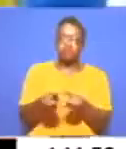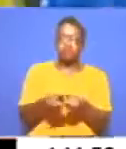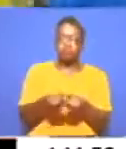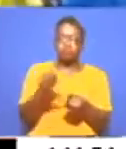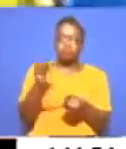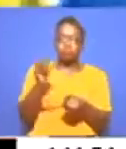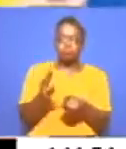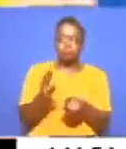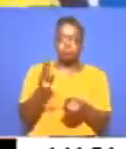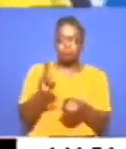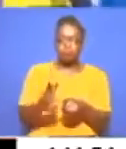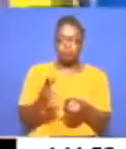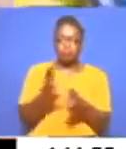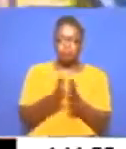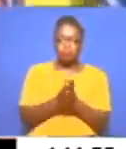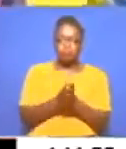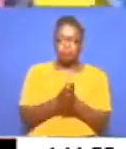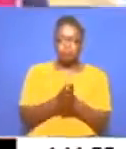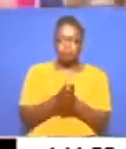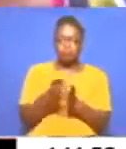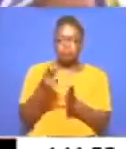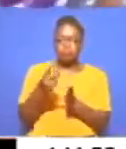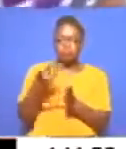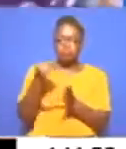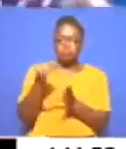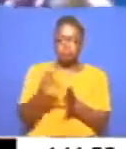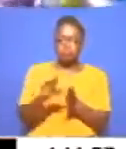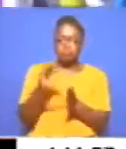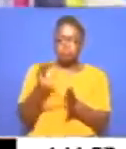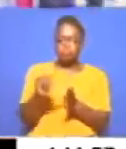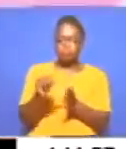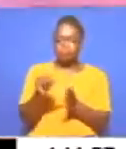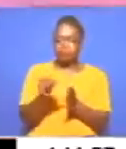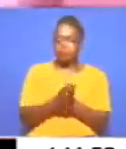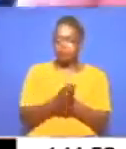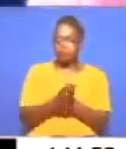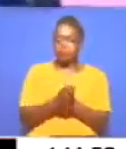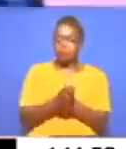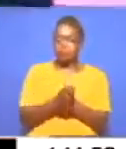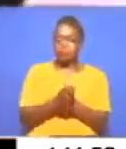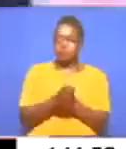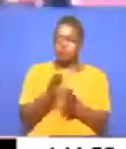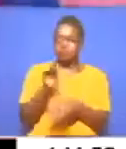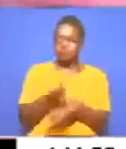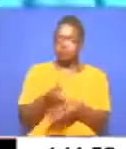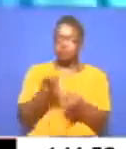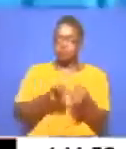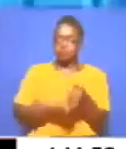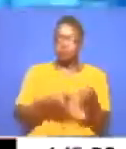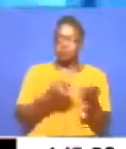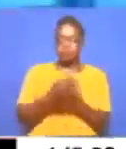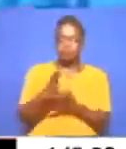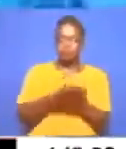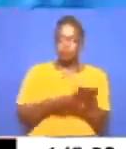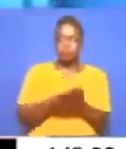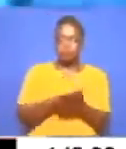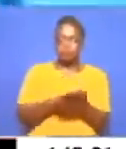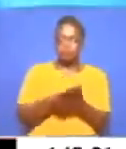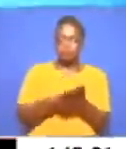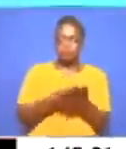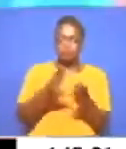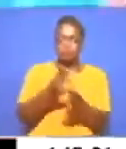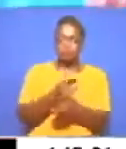violence, female genital mutilation, and early marriages through establishment of rescue